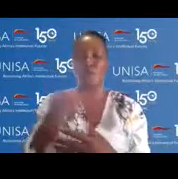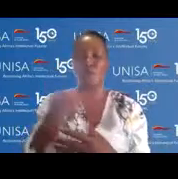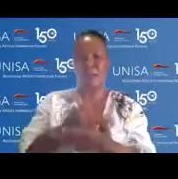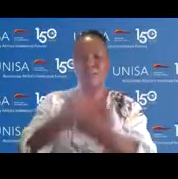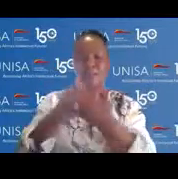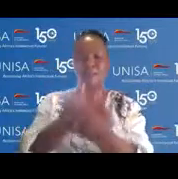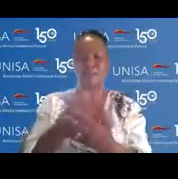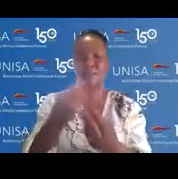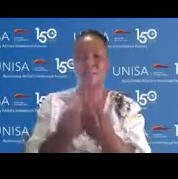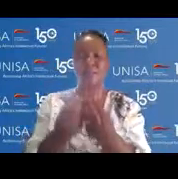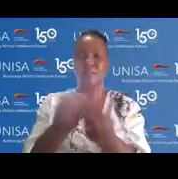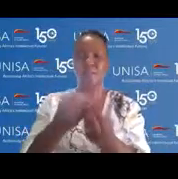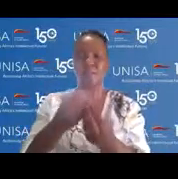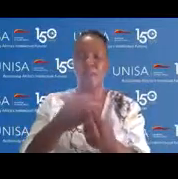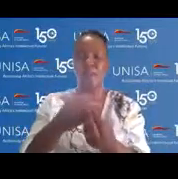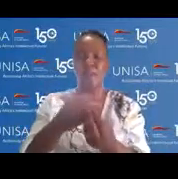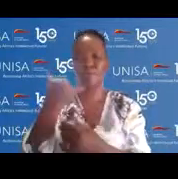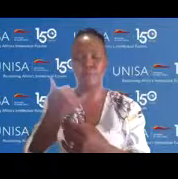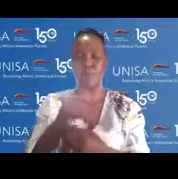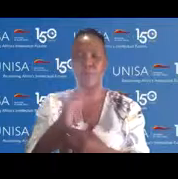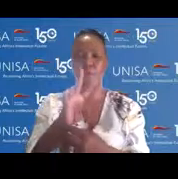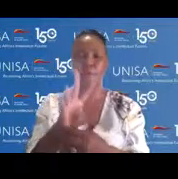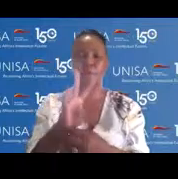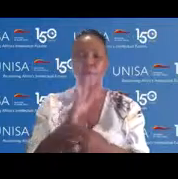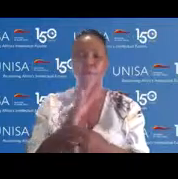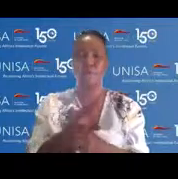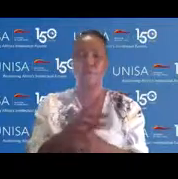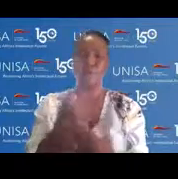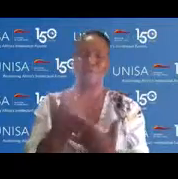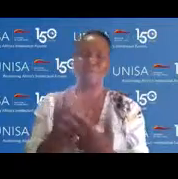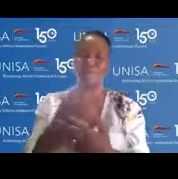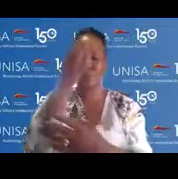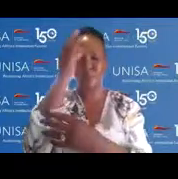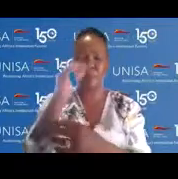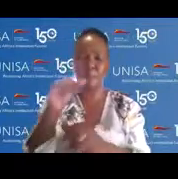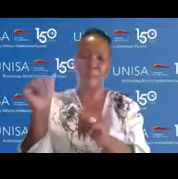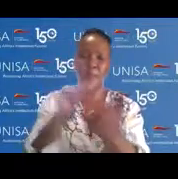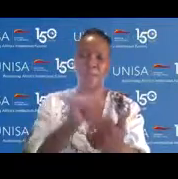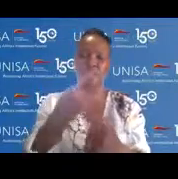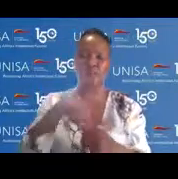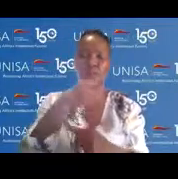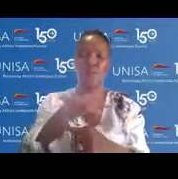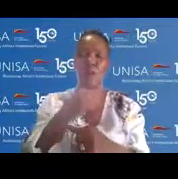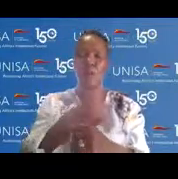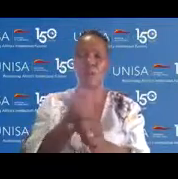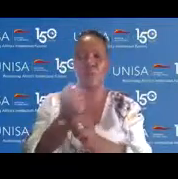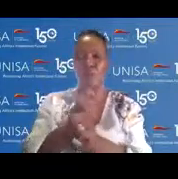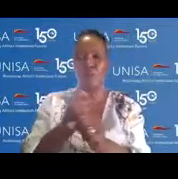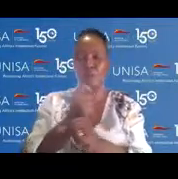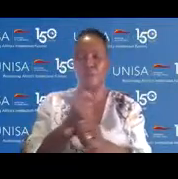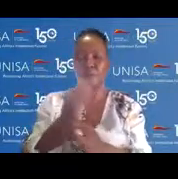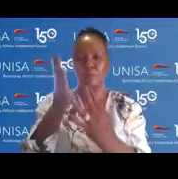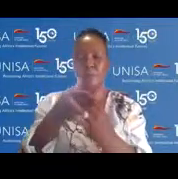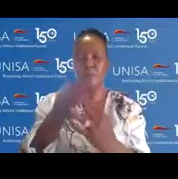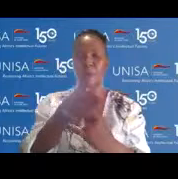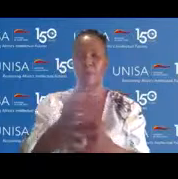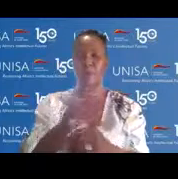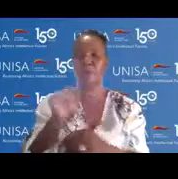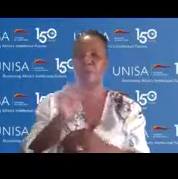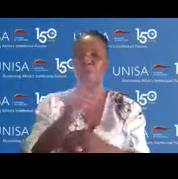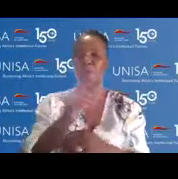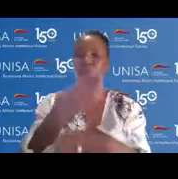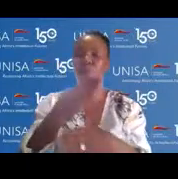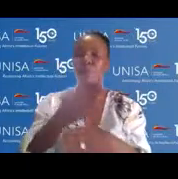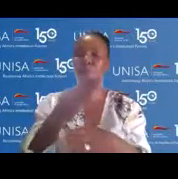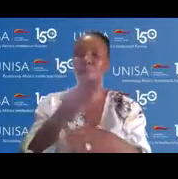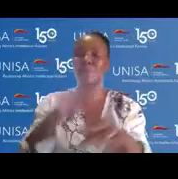minutes time, when we're back from our coffee break, then Richard will let us know what operating systems are you guys using? Is it